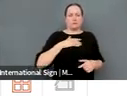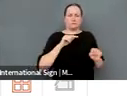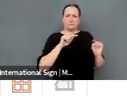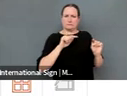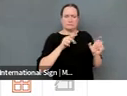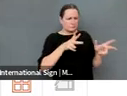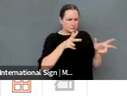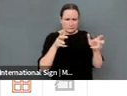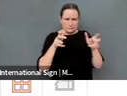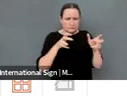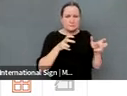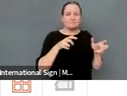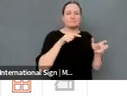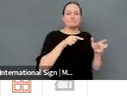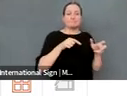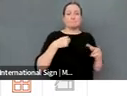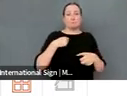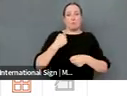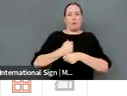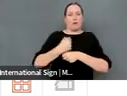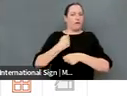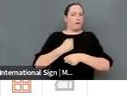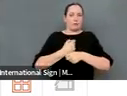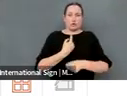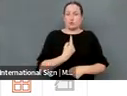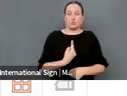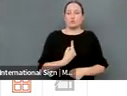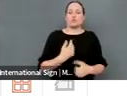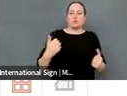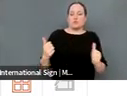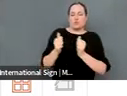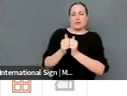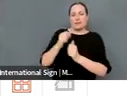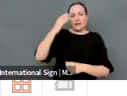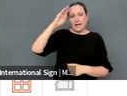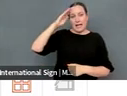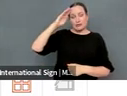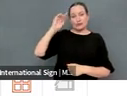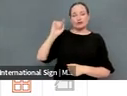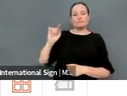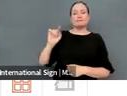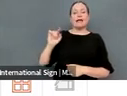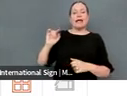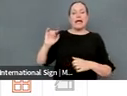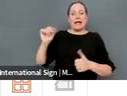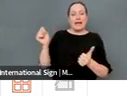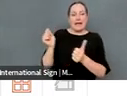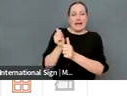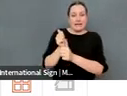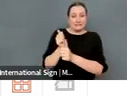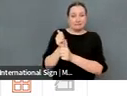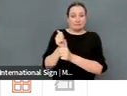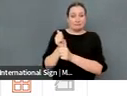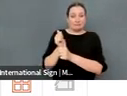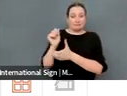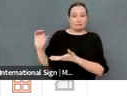that this works has been supported with the help of the Irish Aid government, and also the government